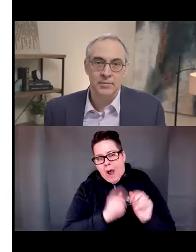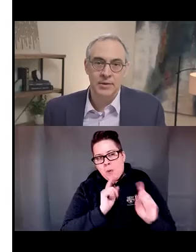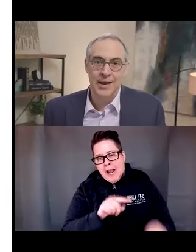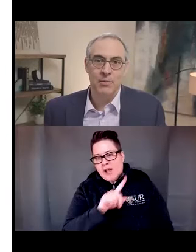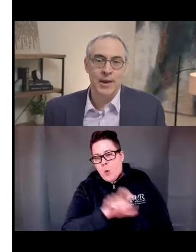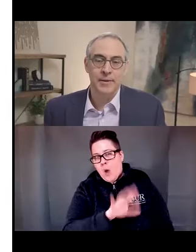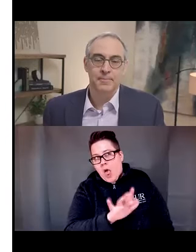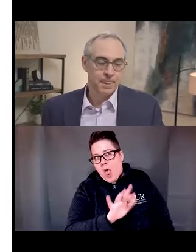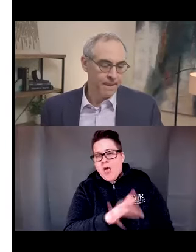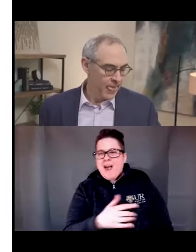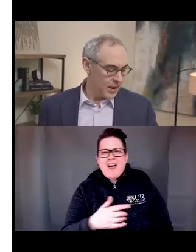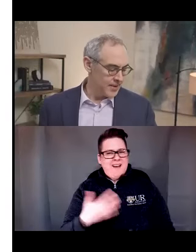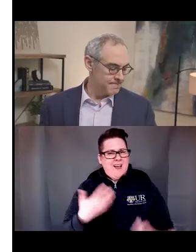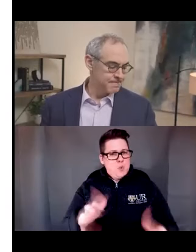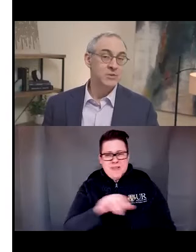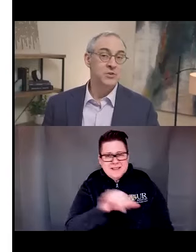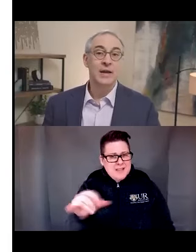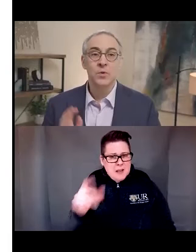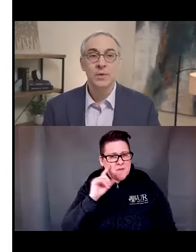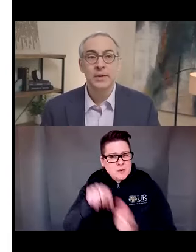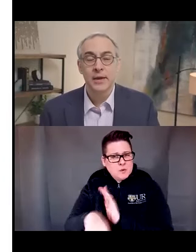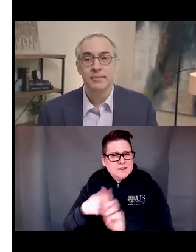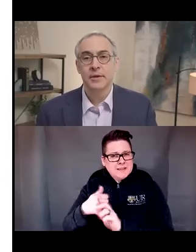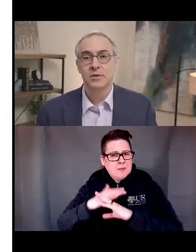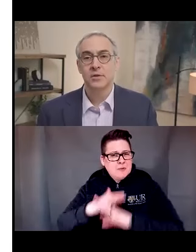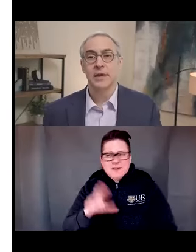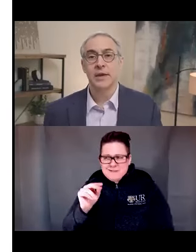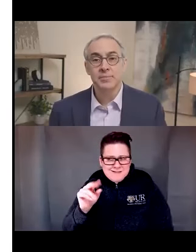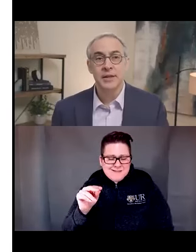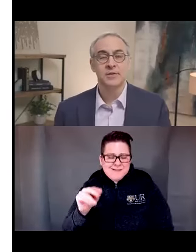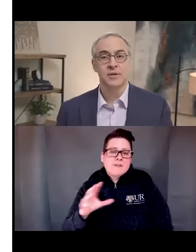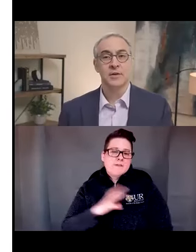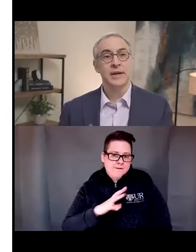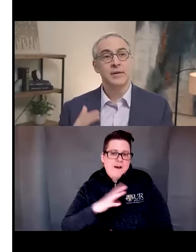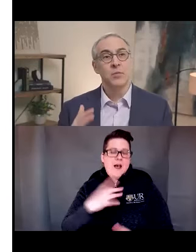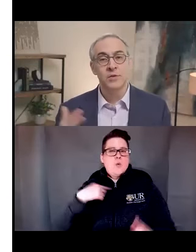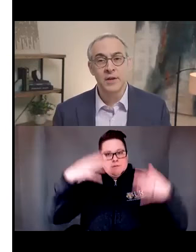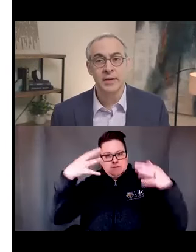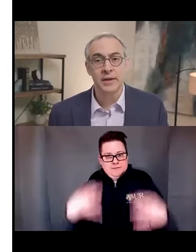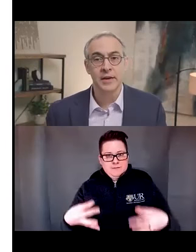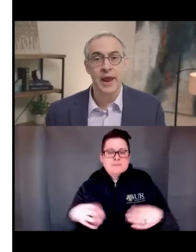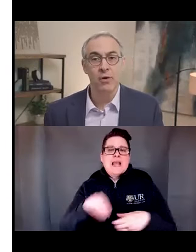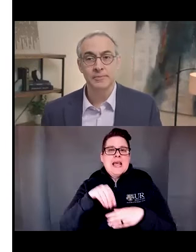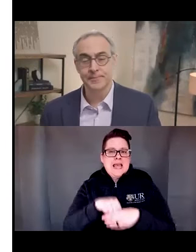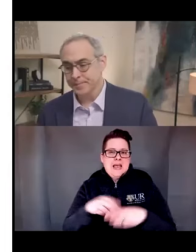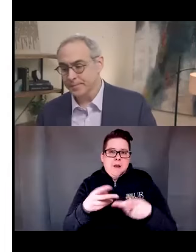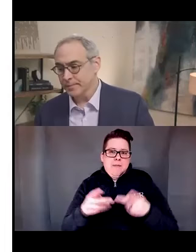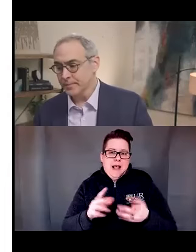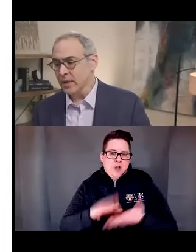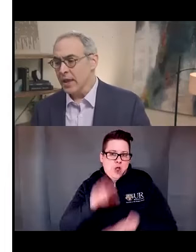training to be that way. And so that's where we came to in-place learning and what we're studying